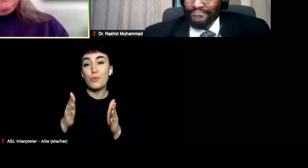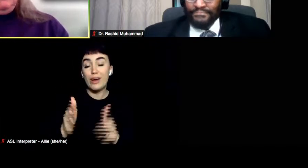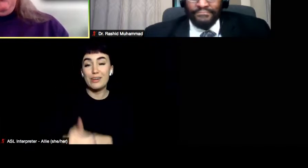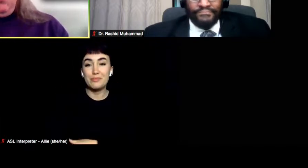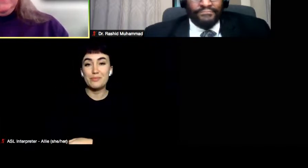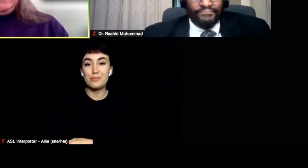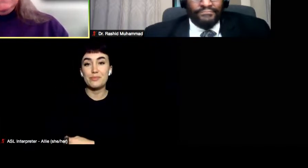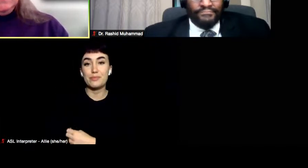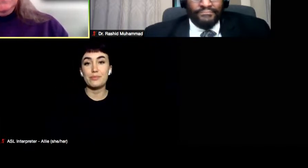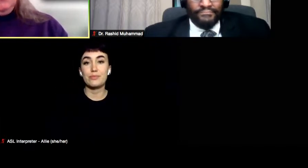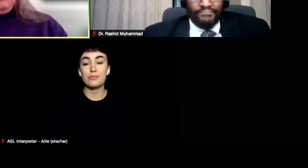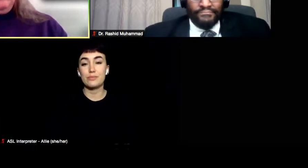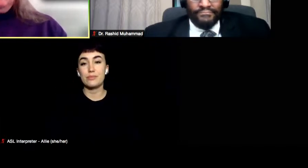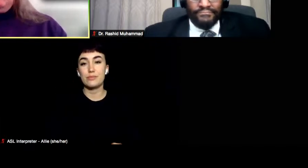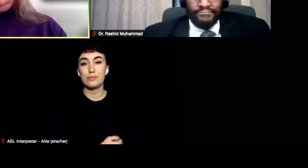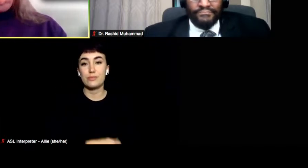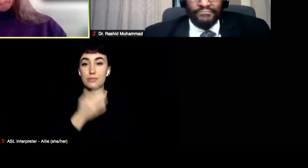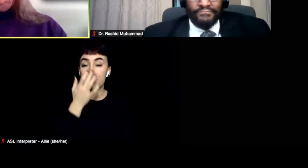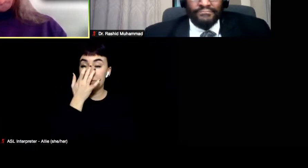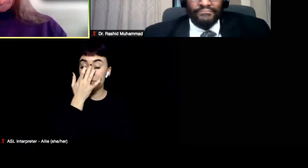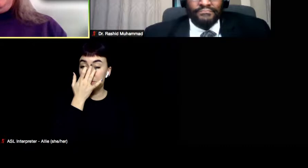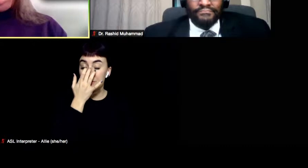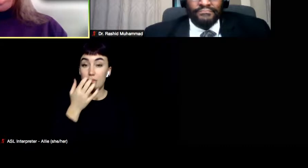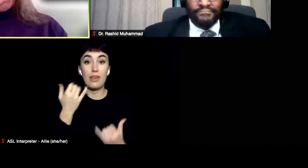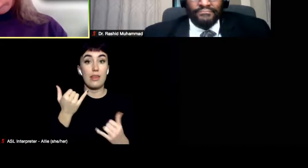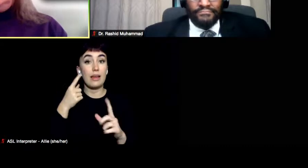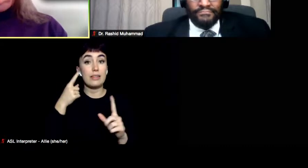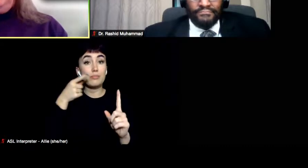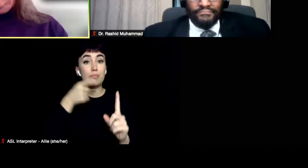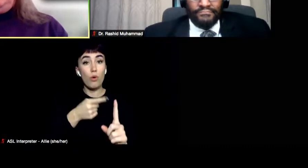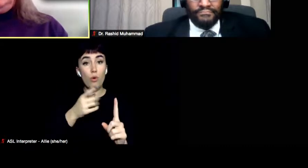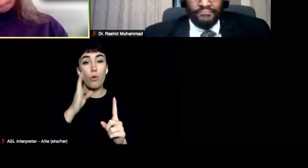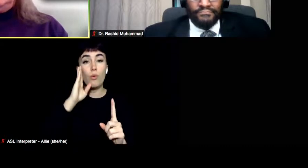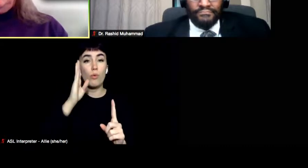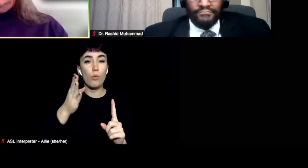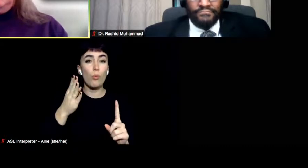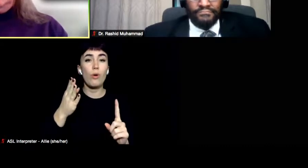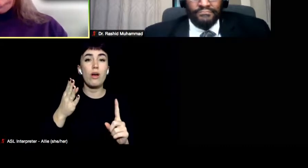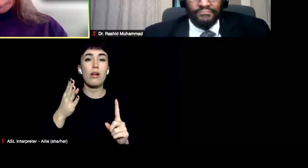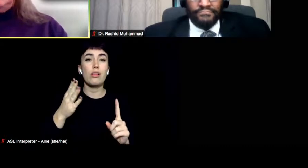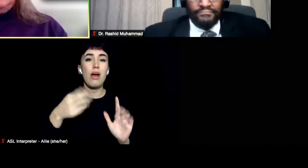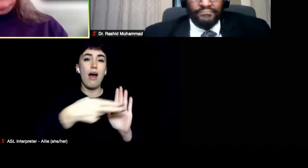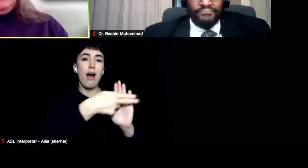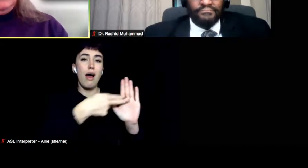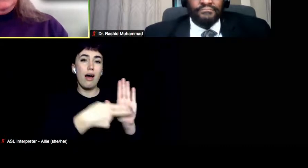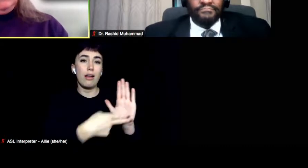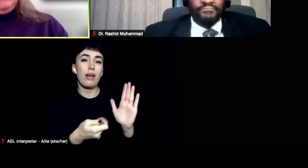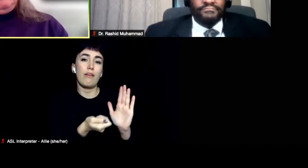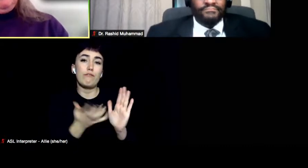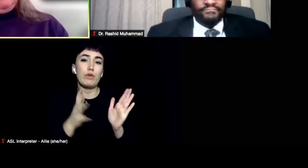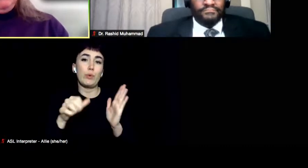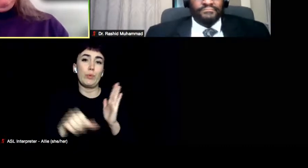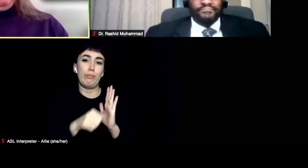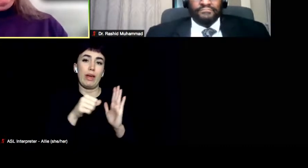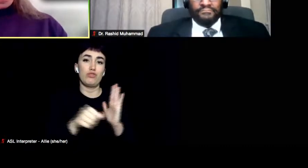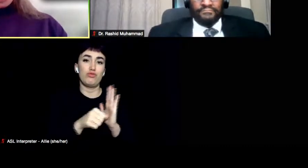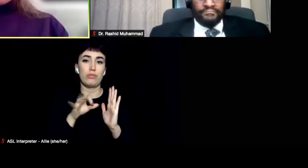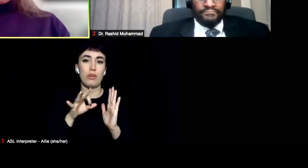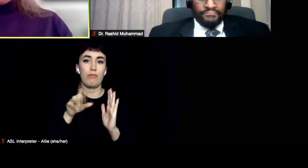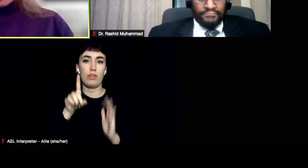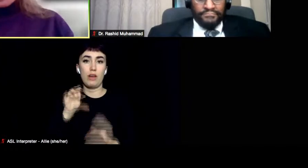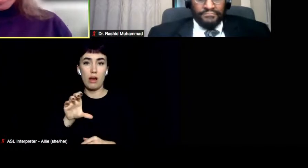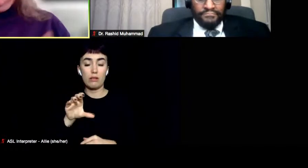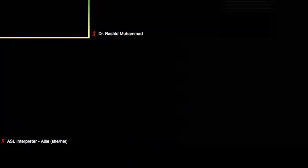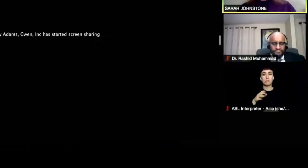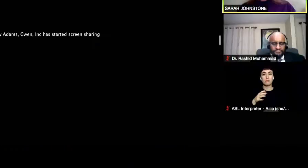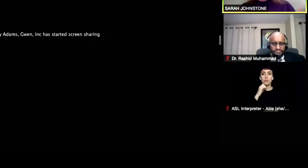At this point, we're going to highlight just a few pages of our document. We do not